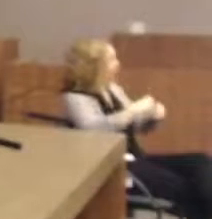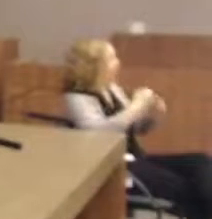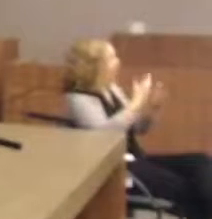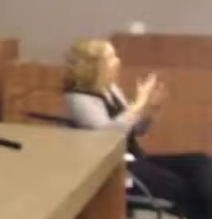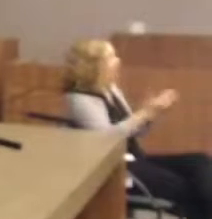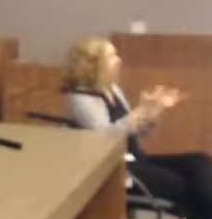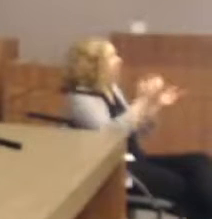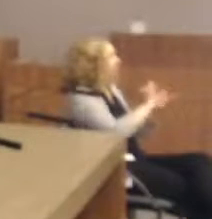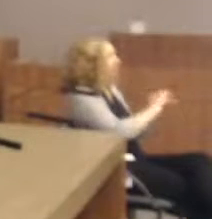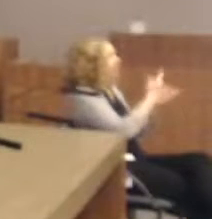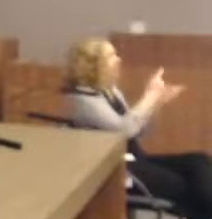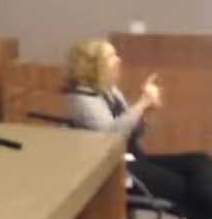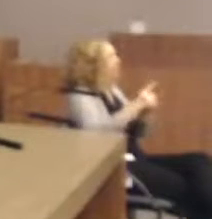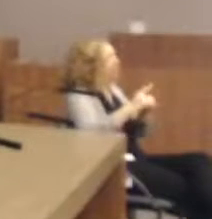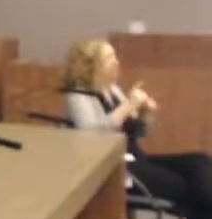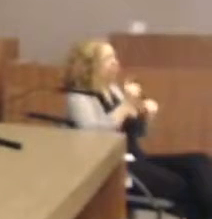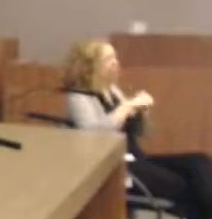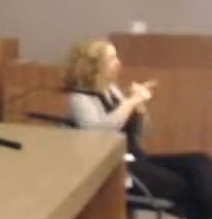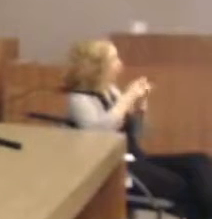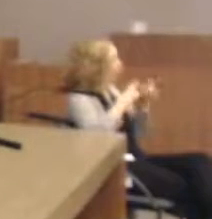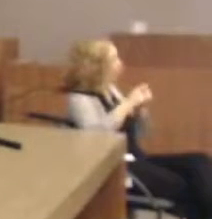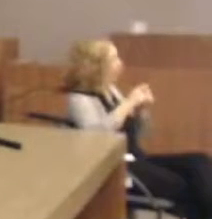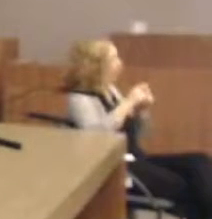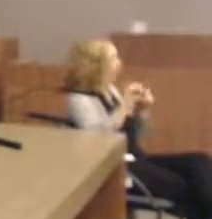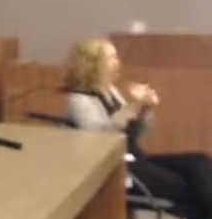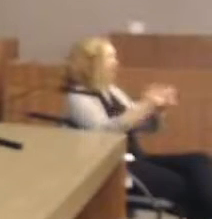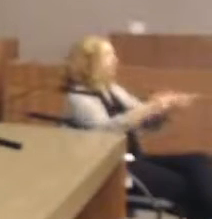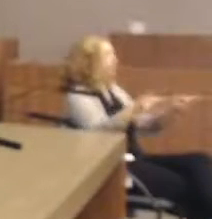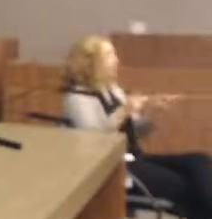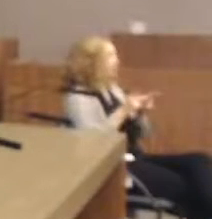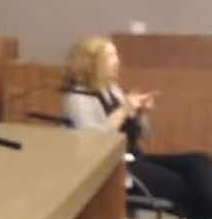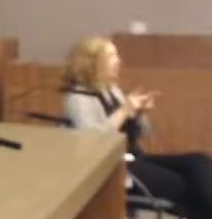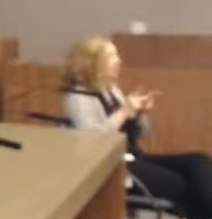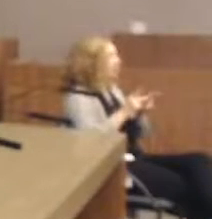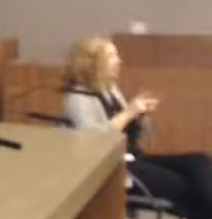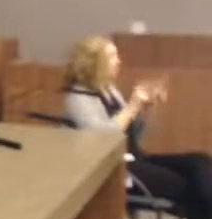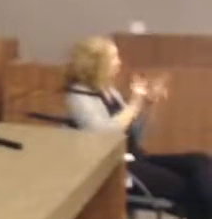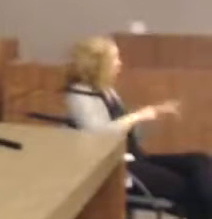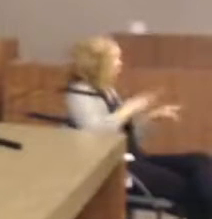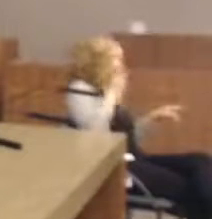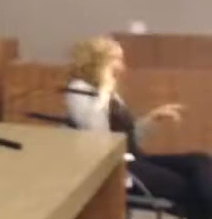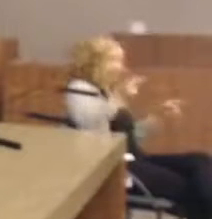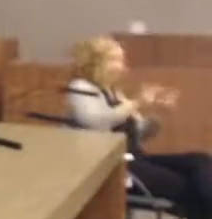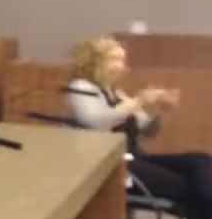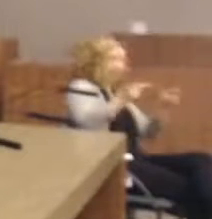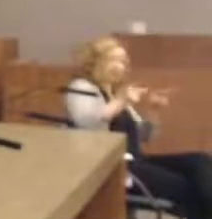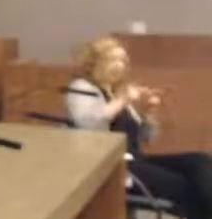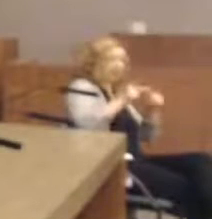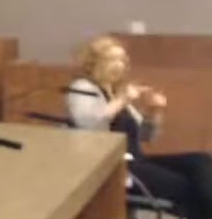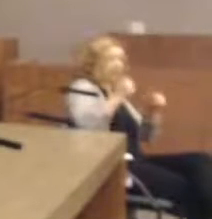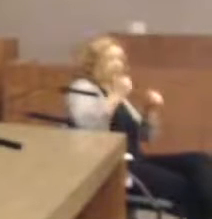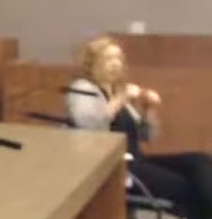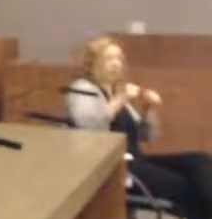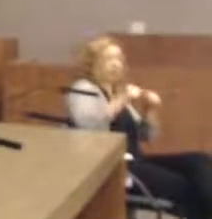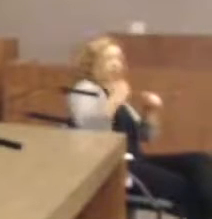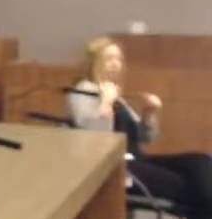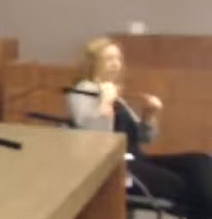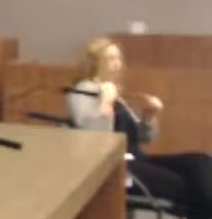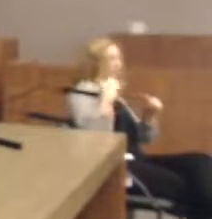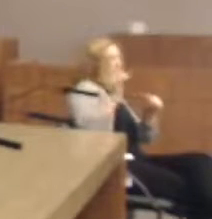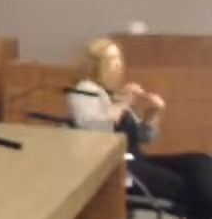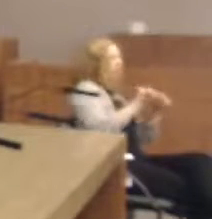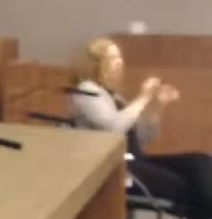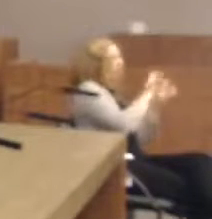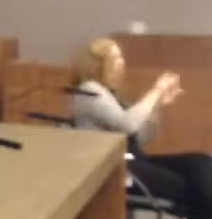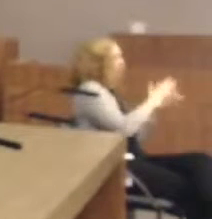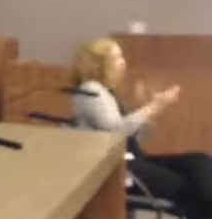can't control, often can't control, like a place. You know, they see a place that reminds them of it, or it could be the